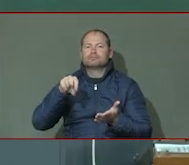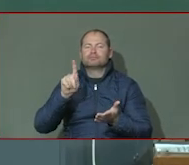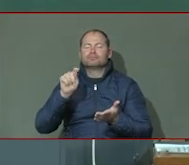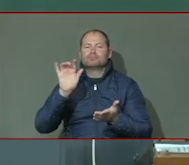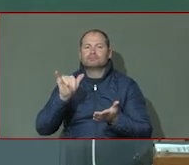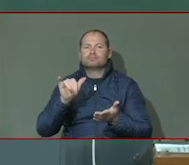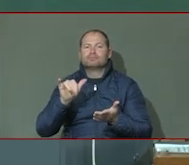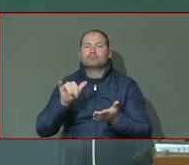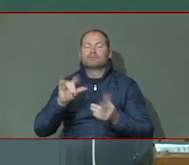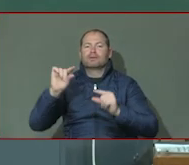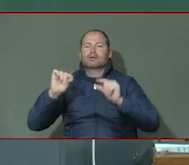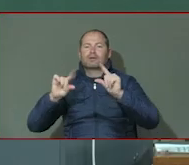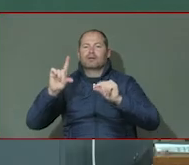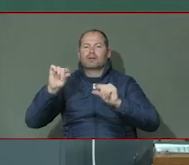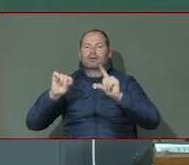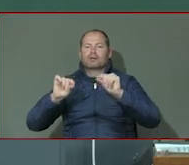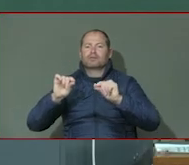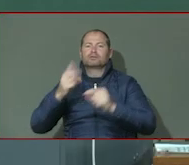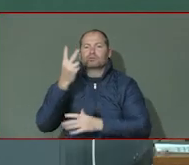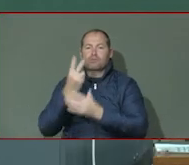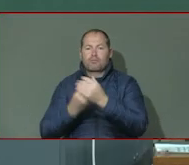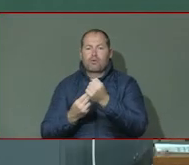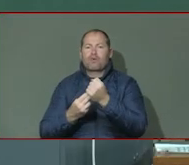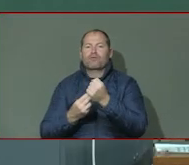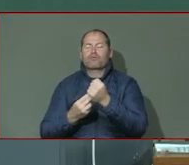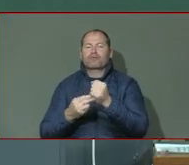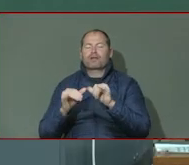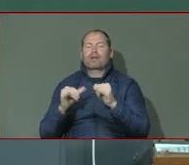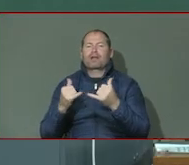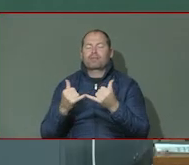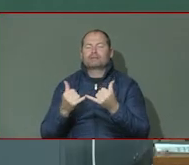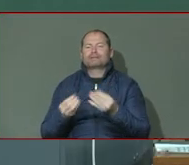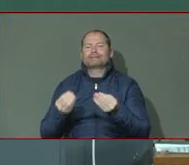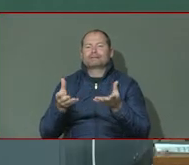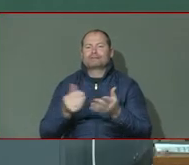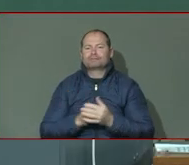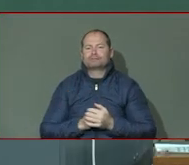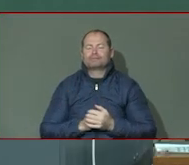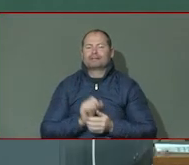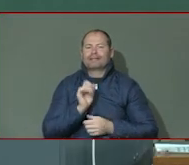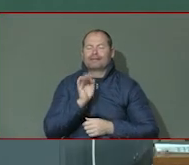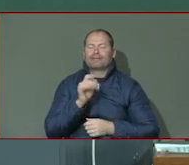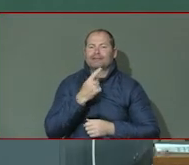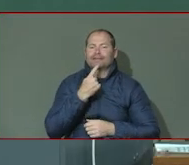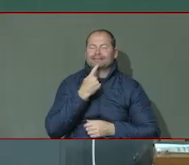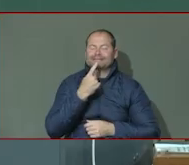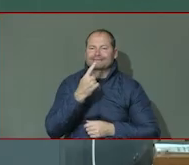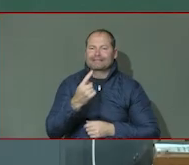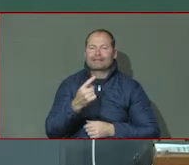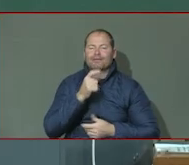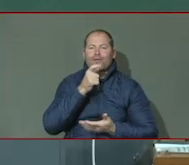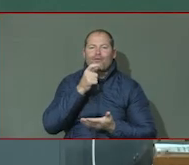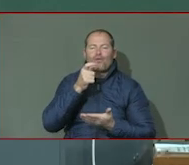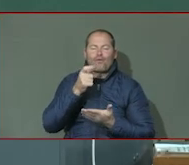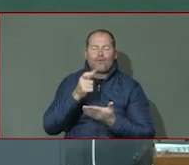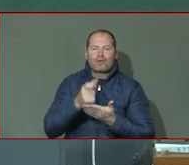companies. Except if they only ask you, calculate or comment on the debt equity of Candy Limited. Then